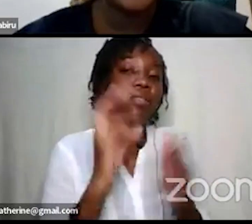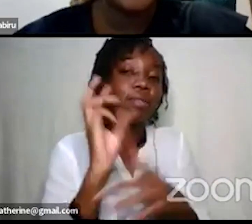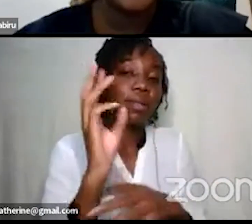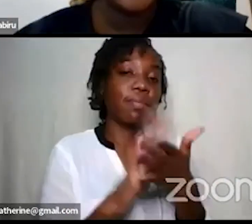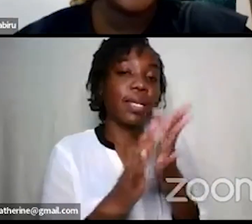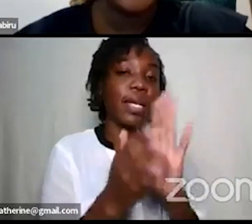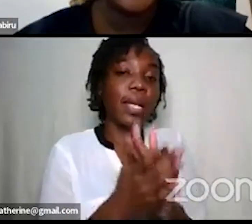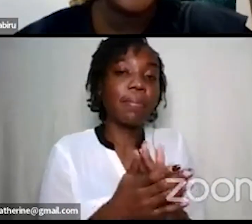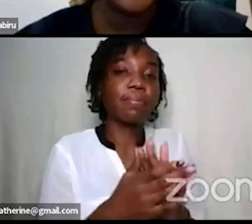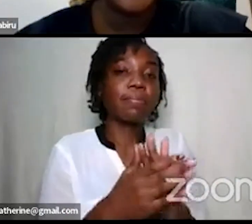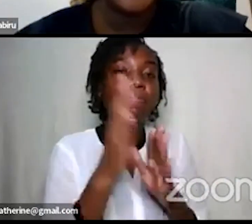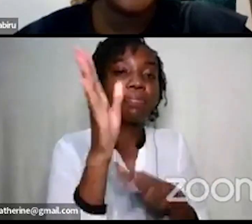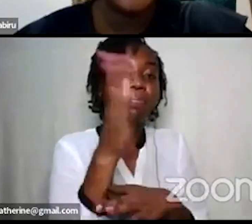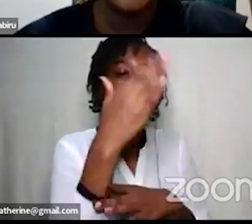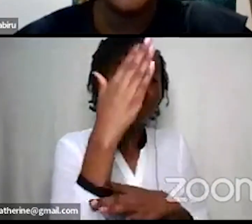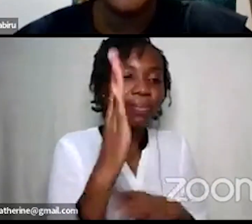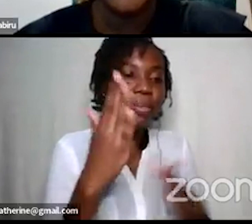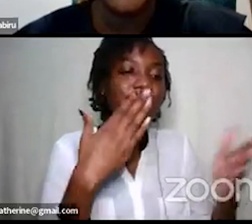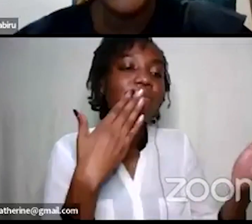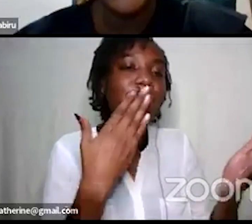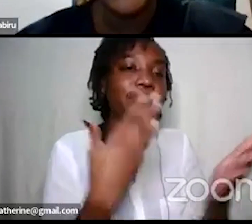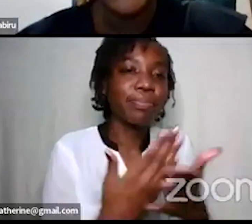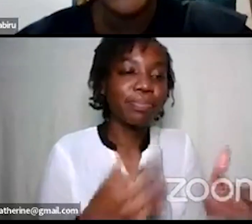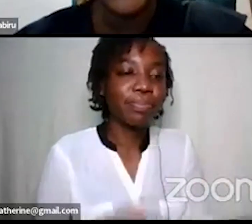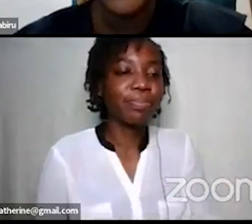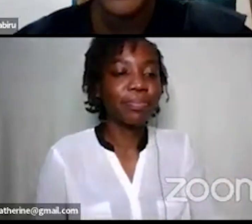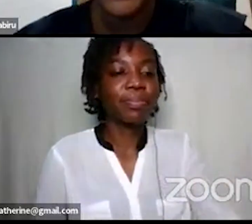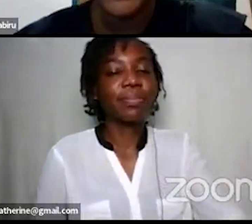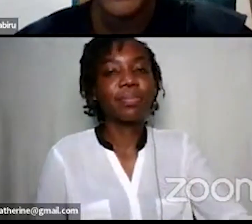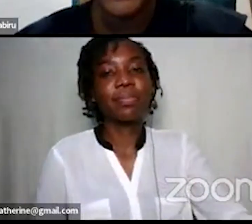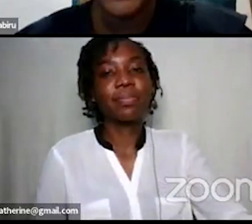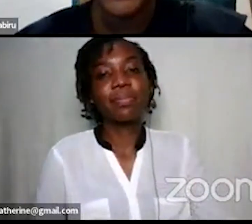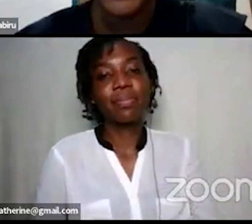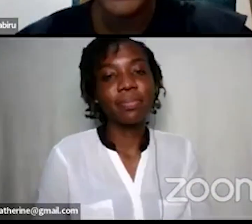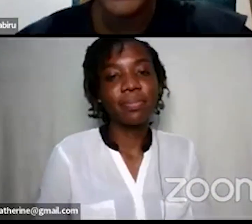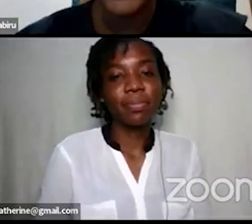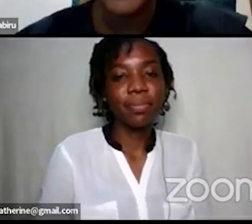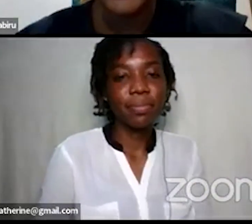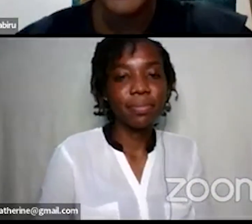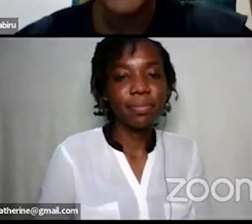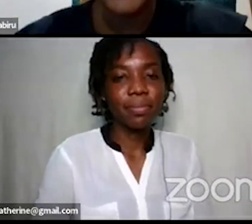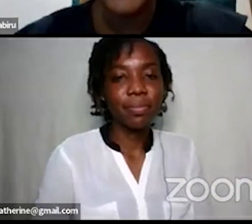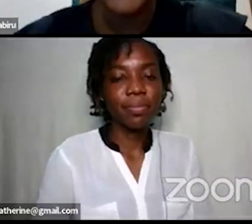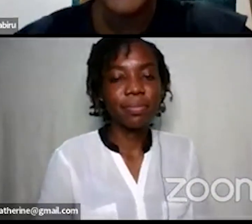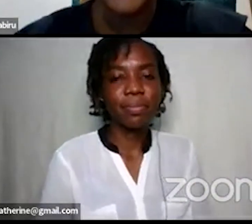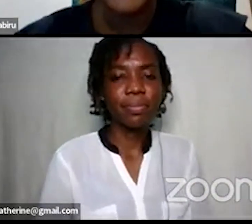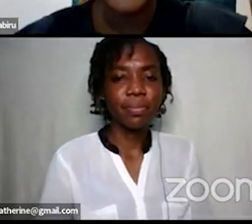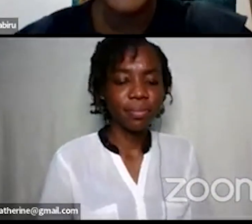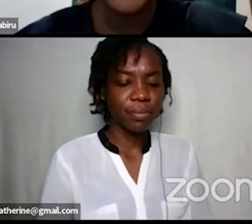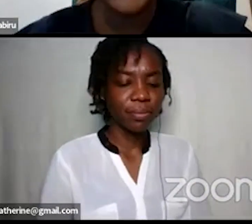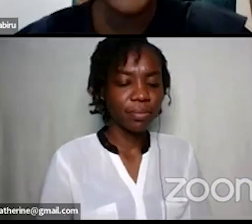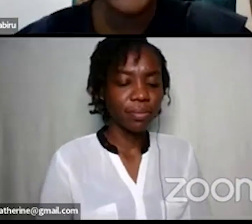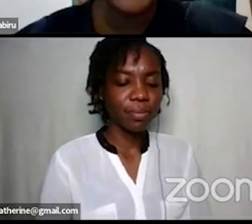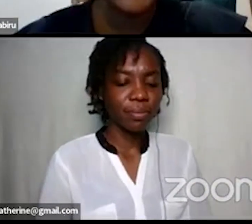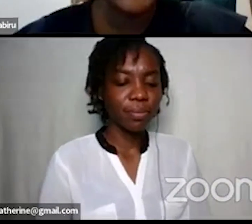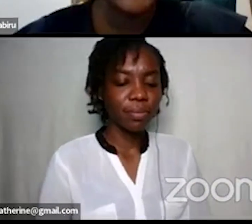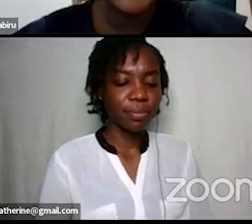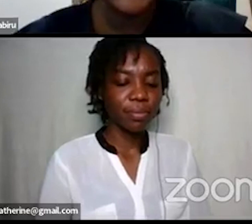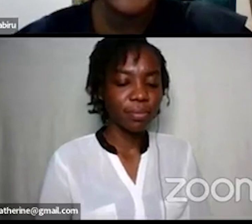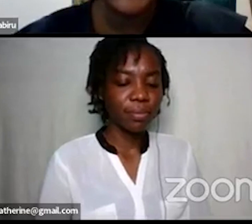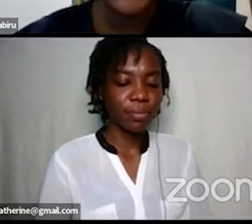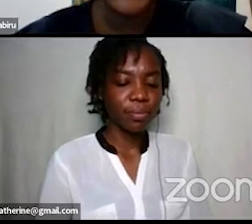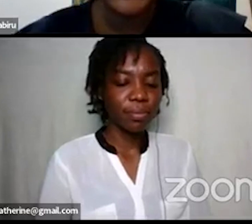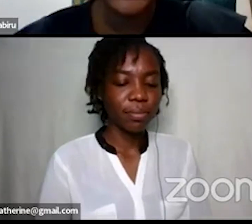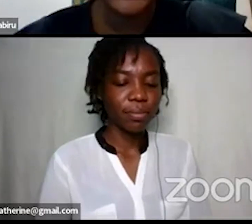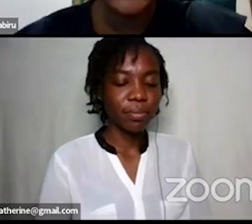thank you. Frank, thank you. Sign off. Saim Off. I think Saim